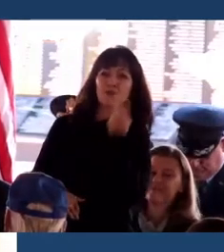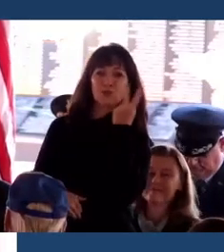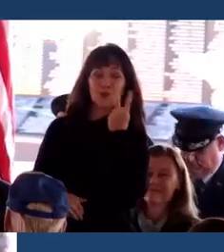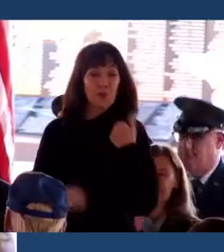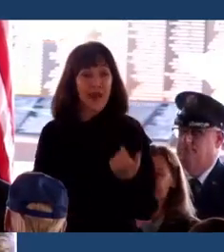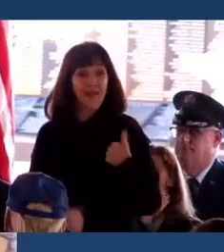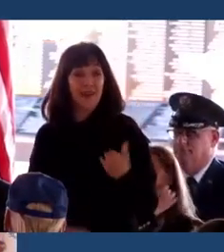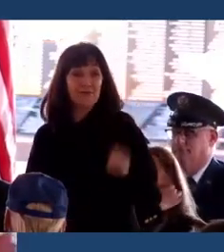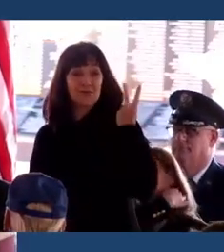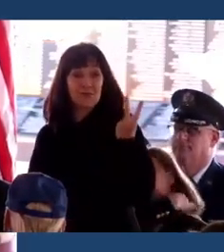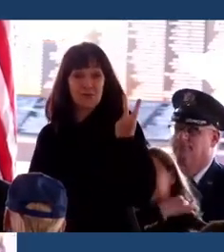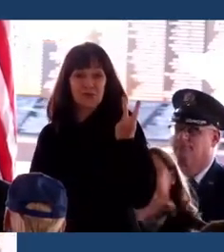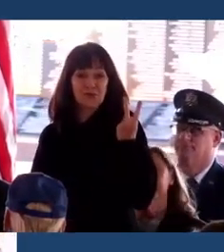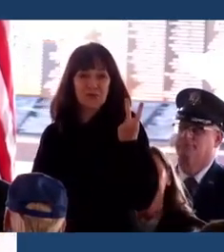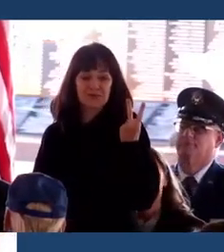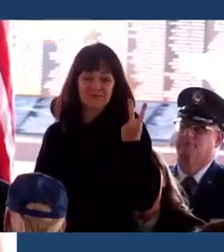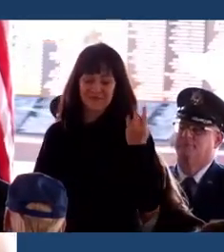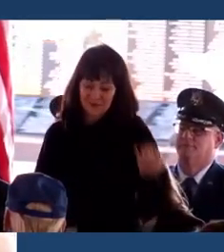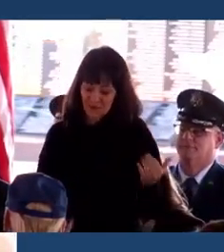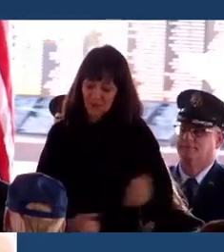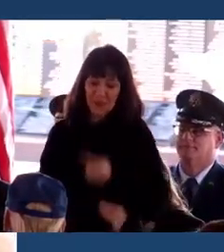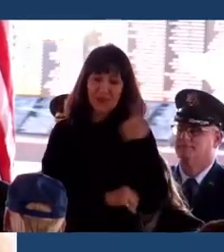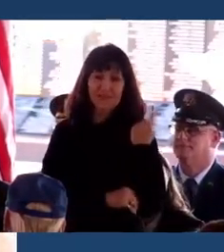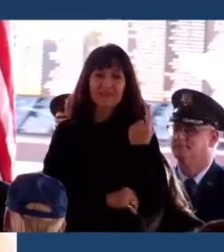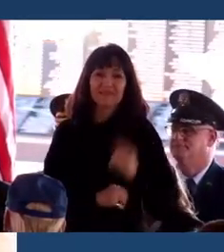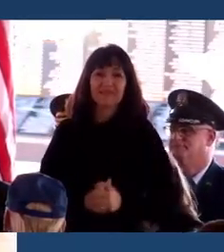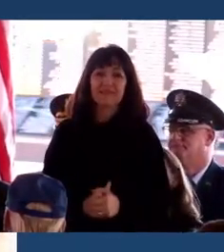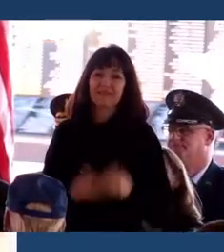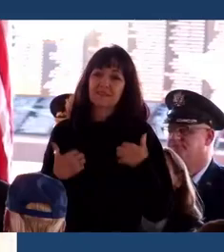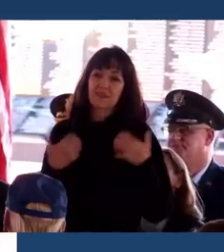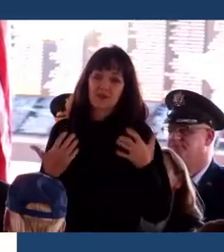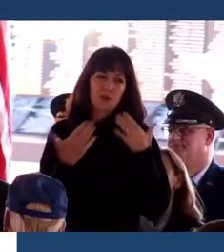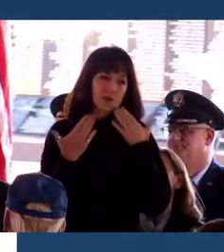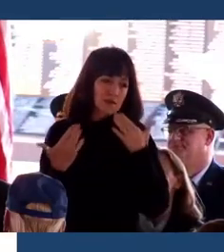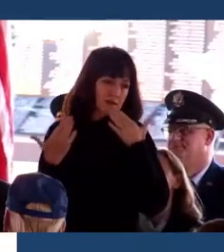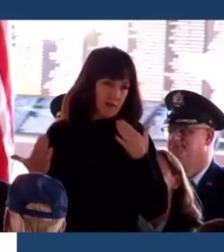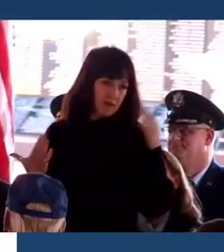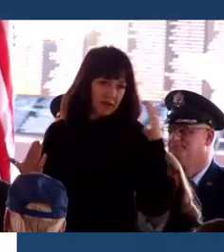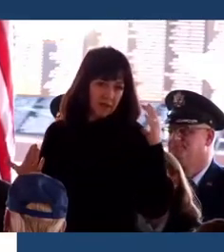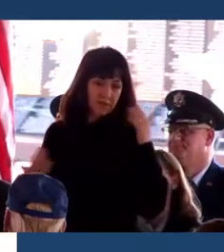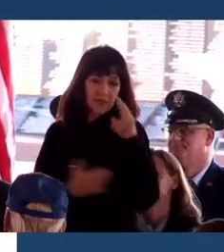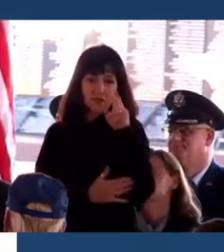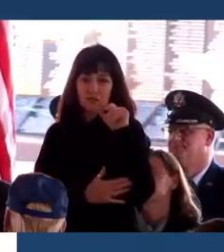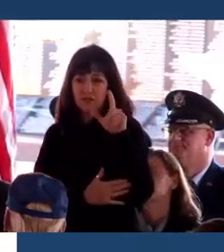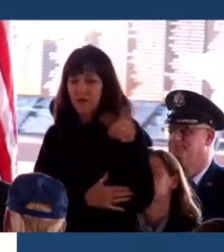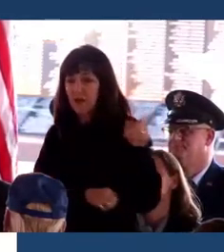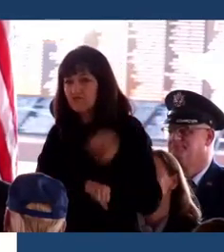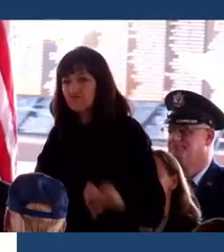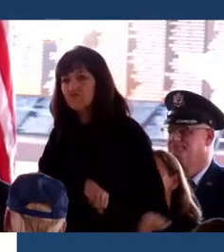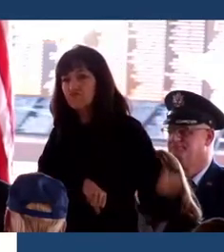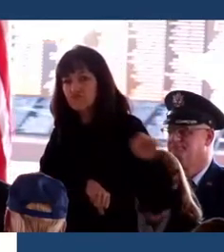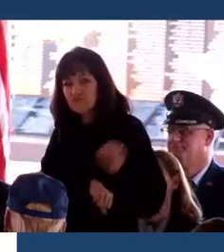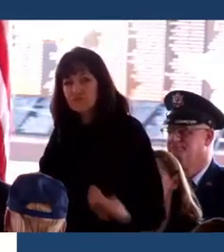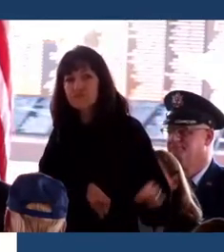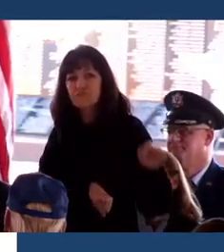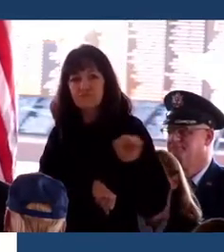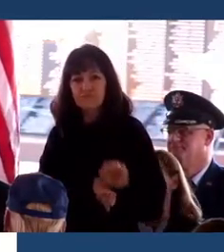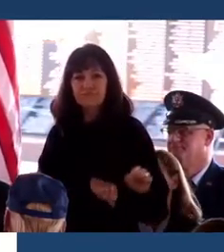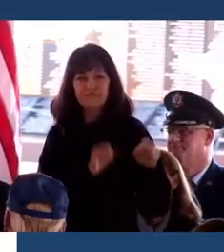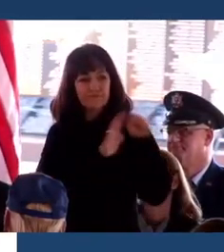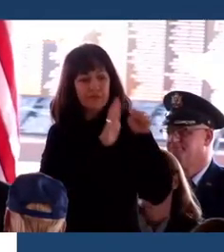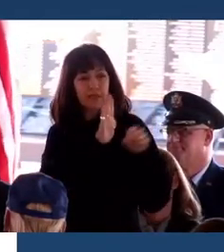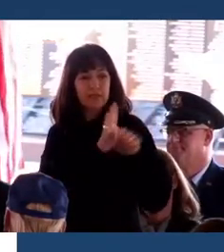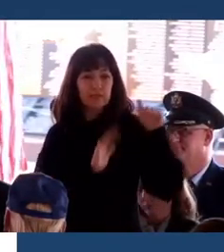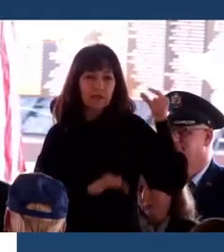got two flags today. I want to thank the commission, Valerie, and everybody that worked so hard in the state